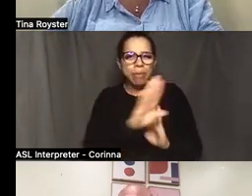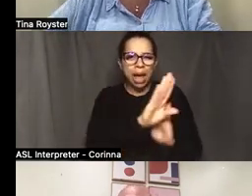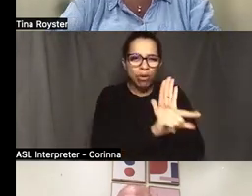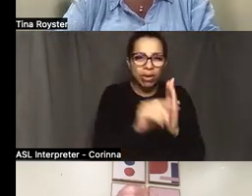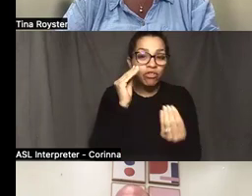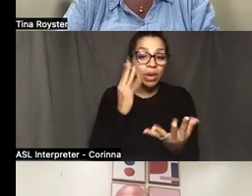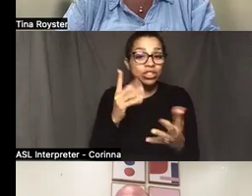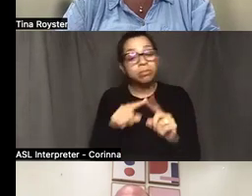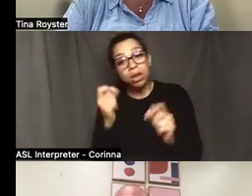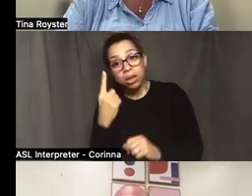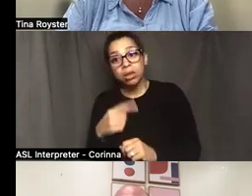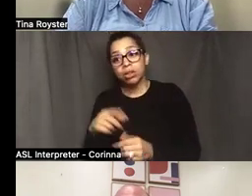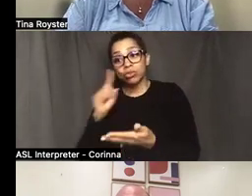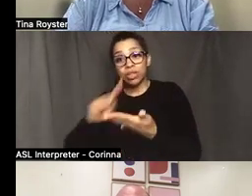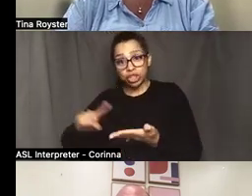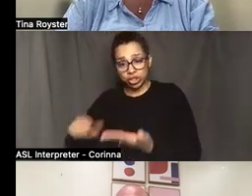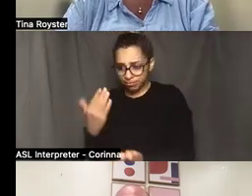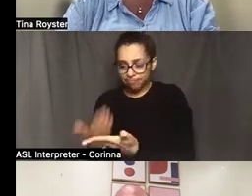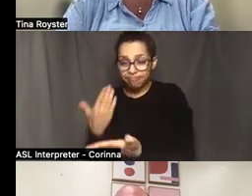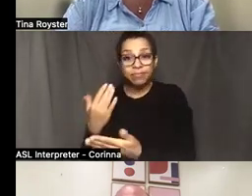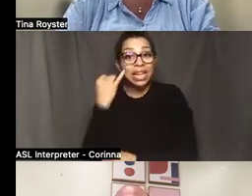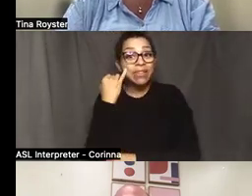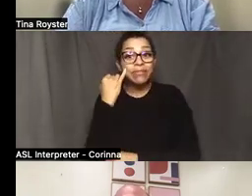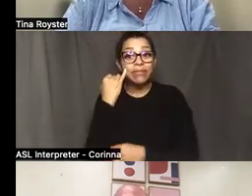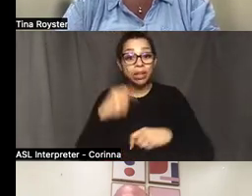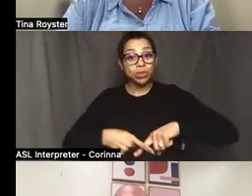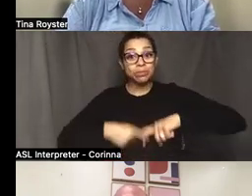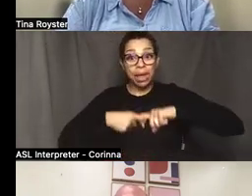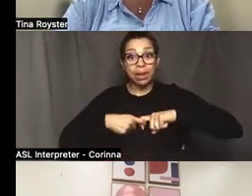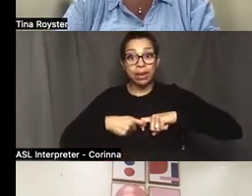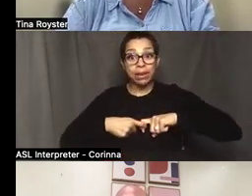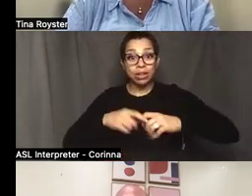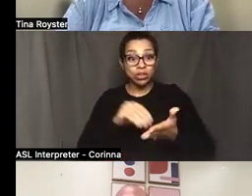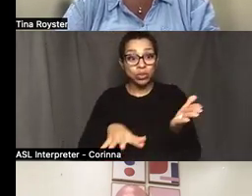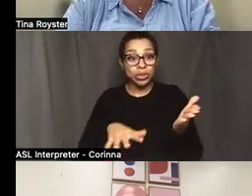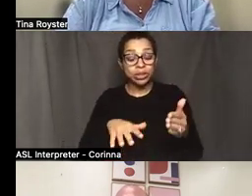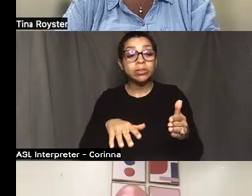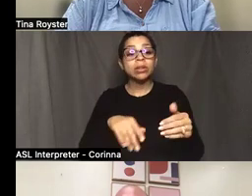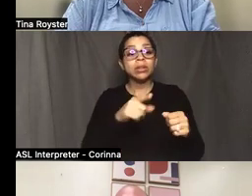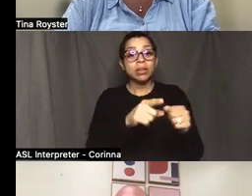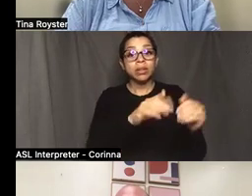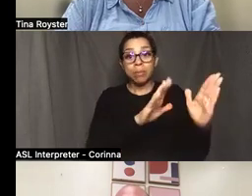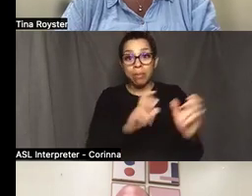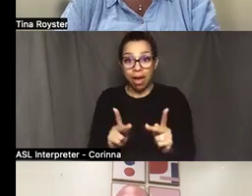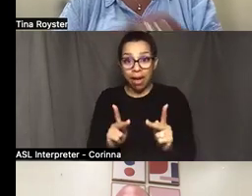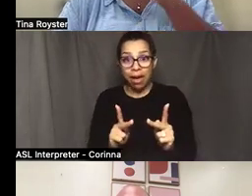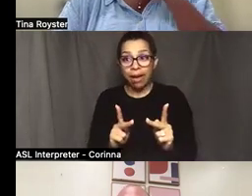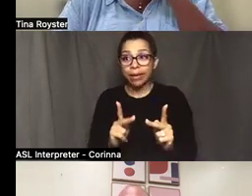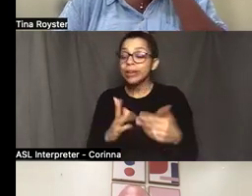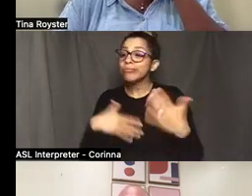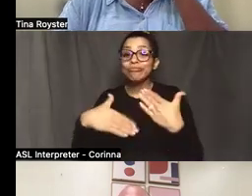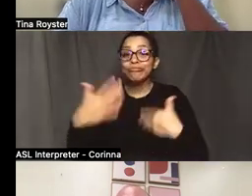that if you suspend and don't have a reintegration plan, a restorative